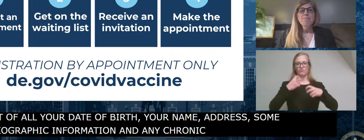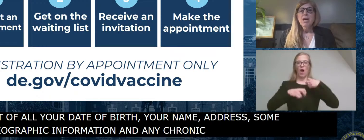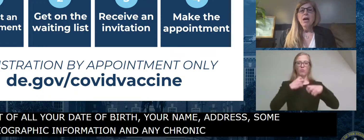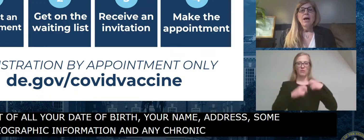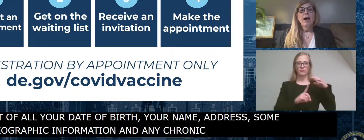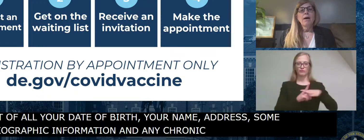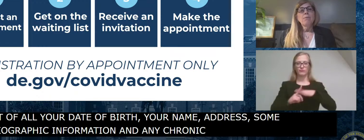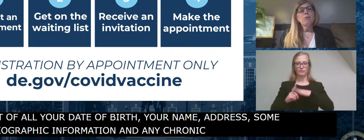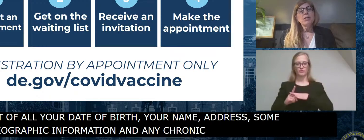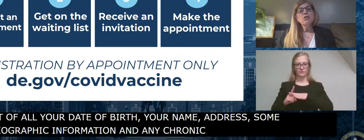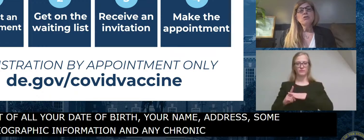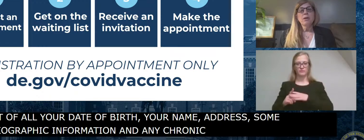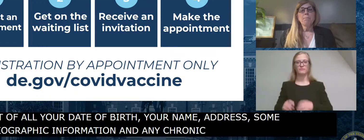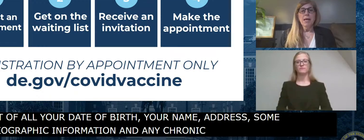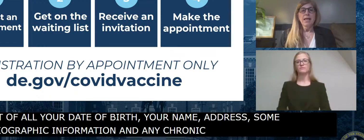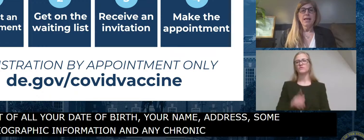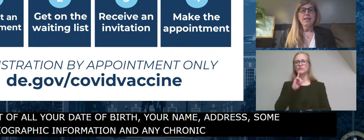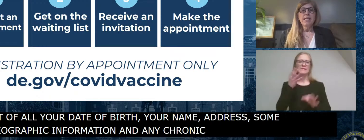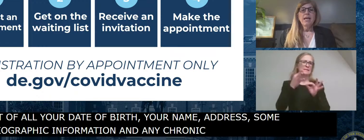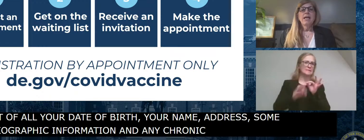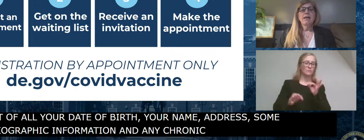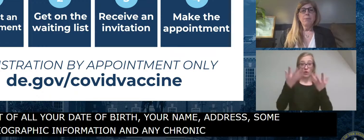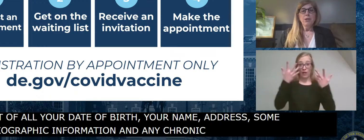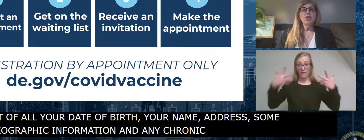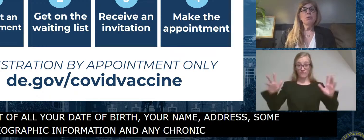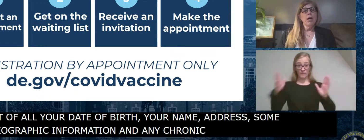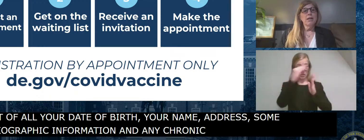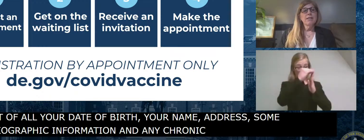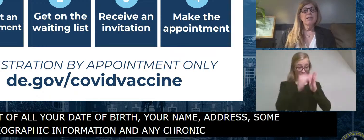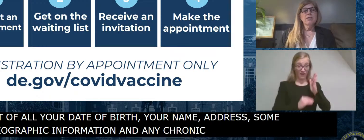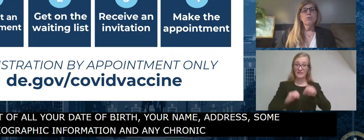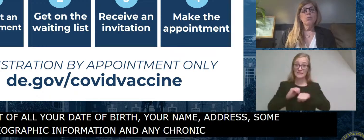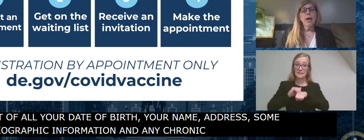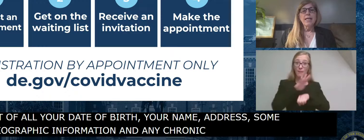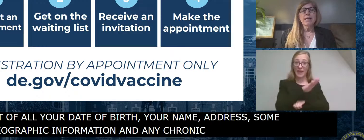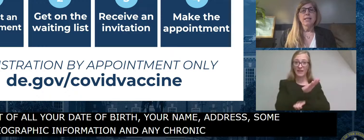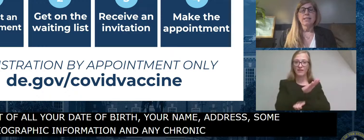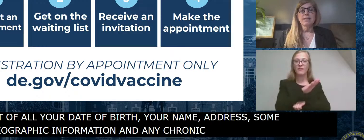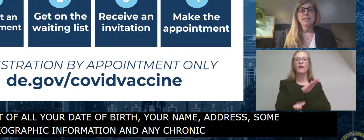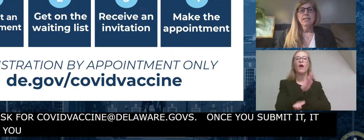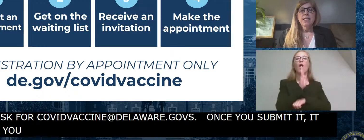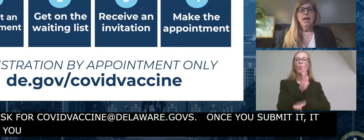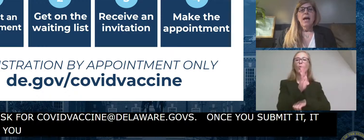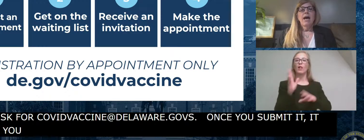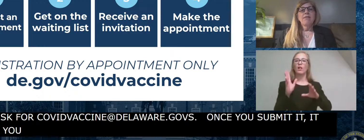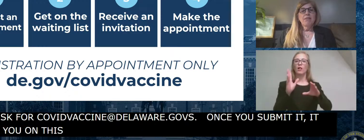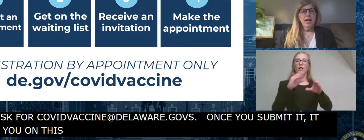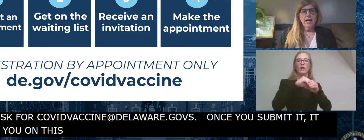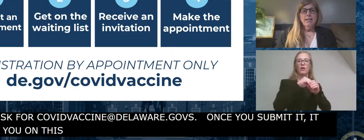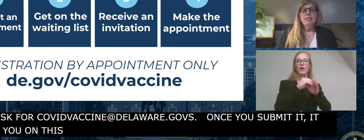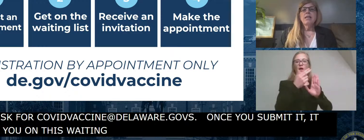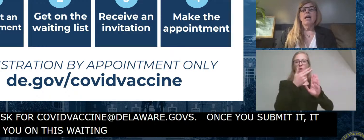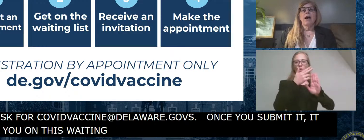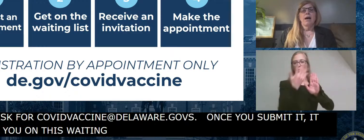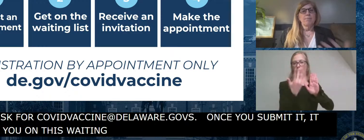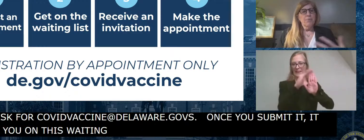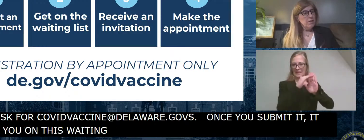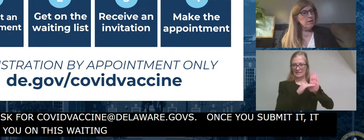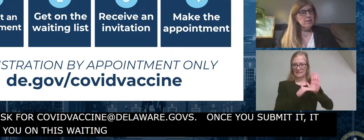simple. Once you submit it, it puts you on this waiting list. And then